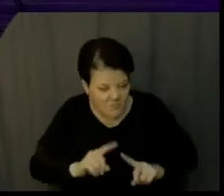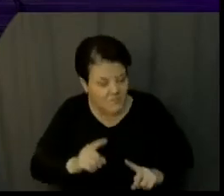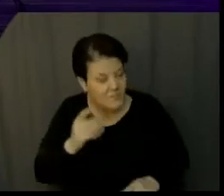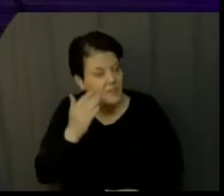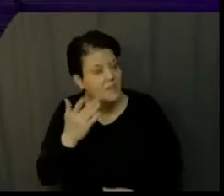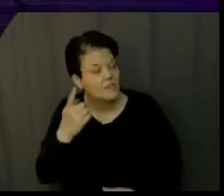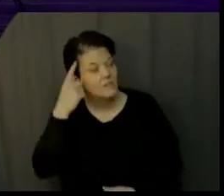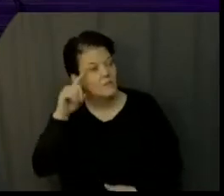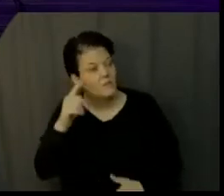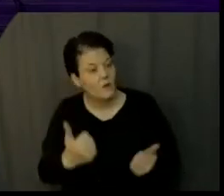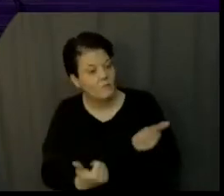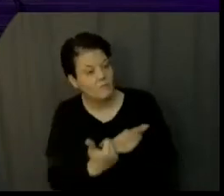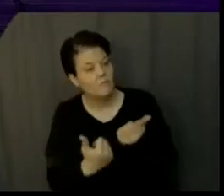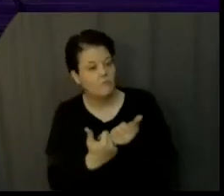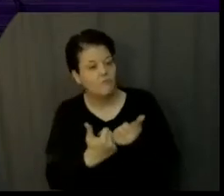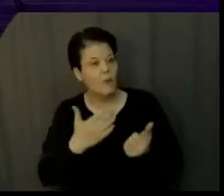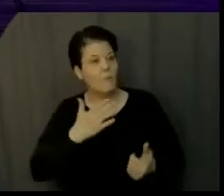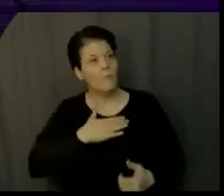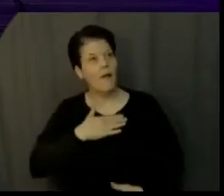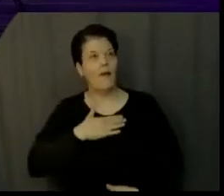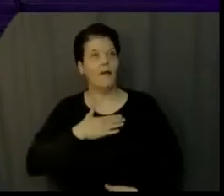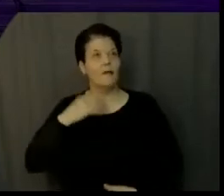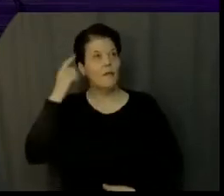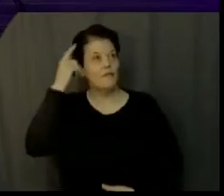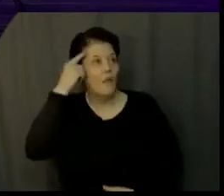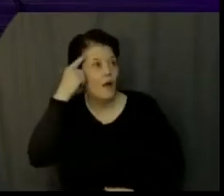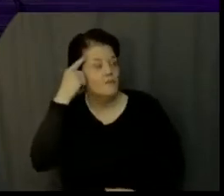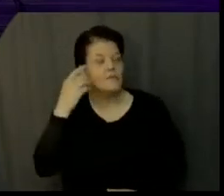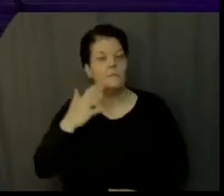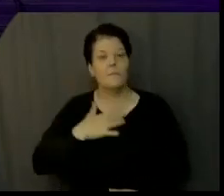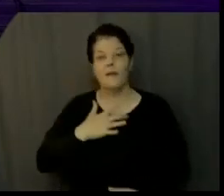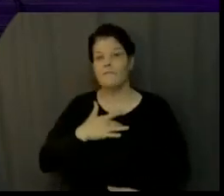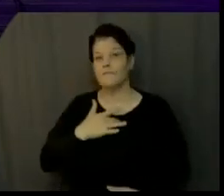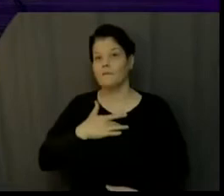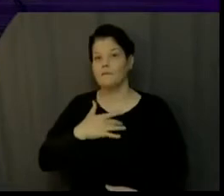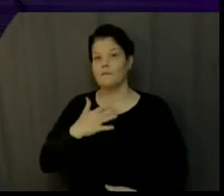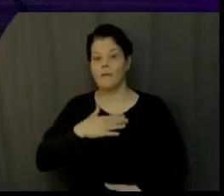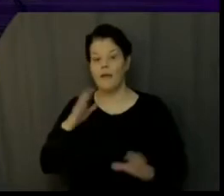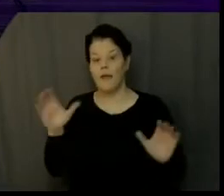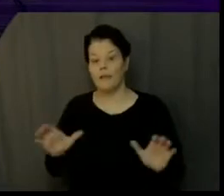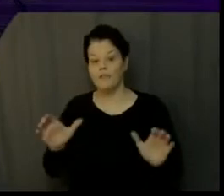how I feel, how I think, how I behave.